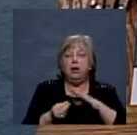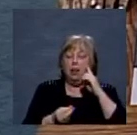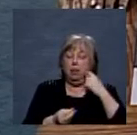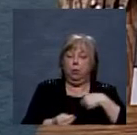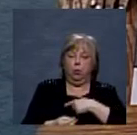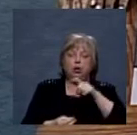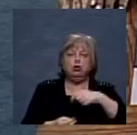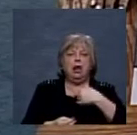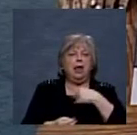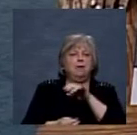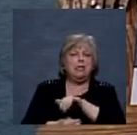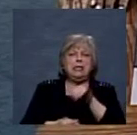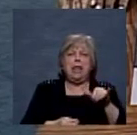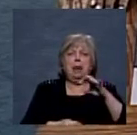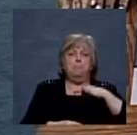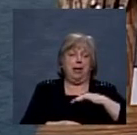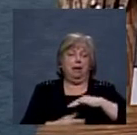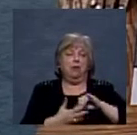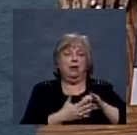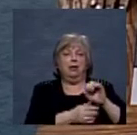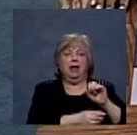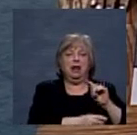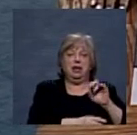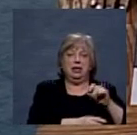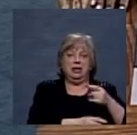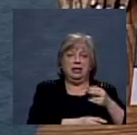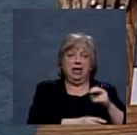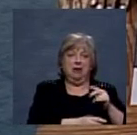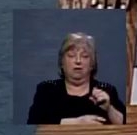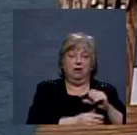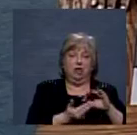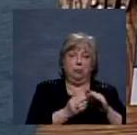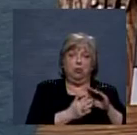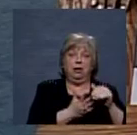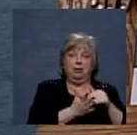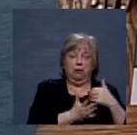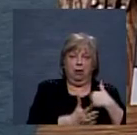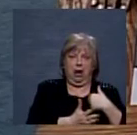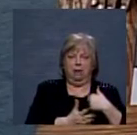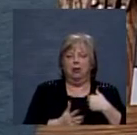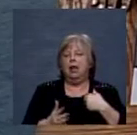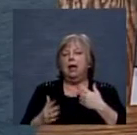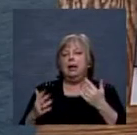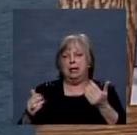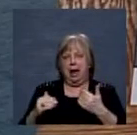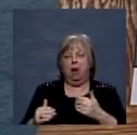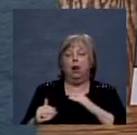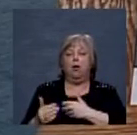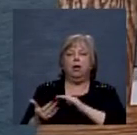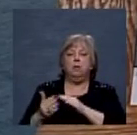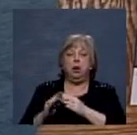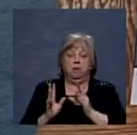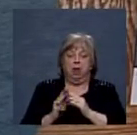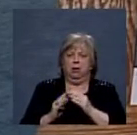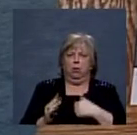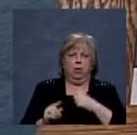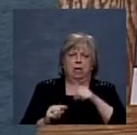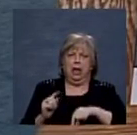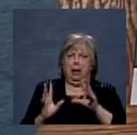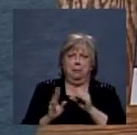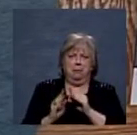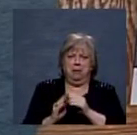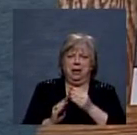same benefits that they have without having to leave. As far as our community meetings, we're unable to even have community meetings